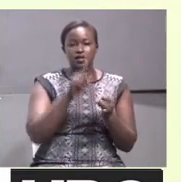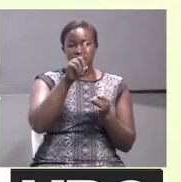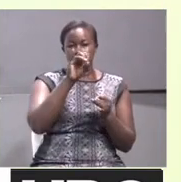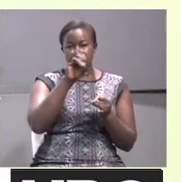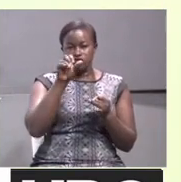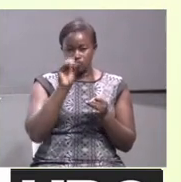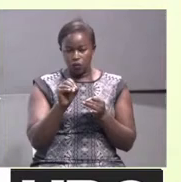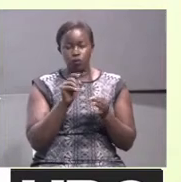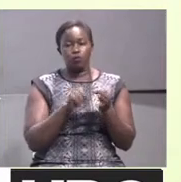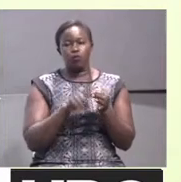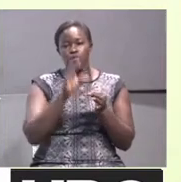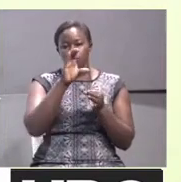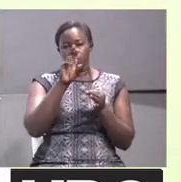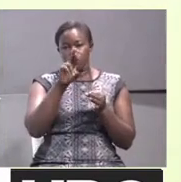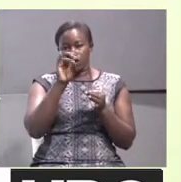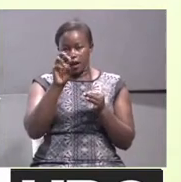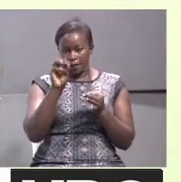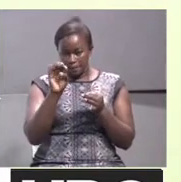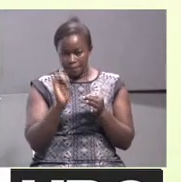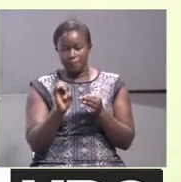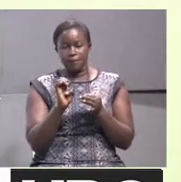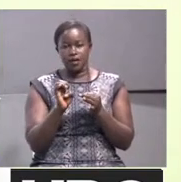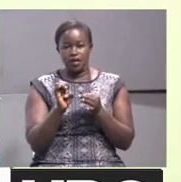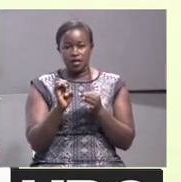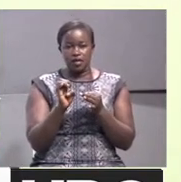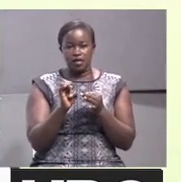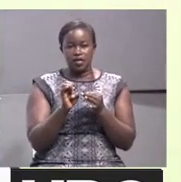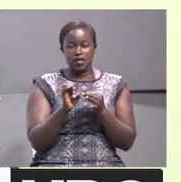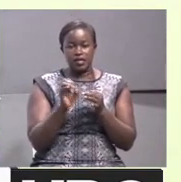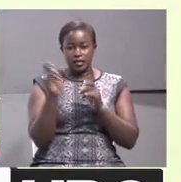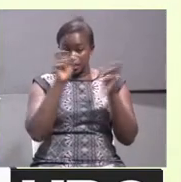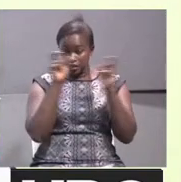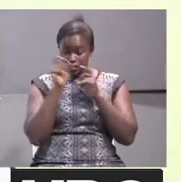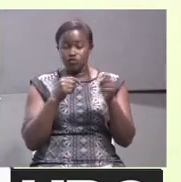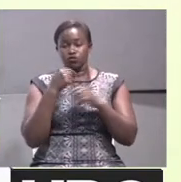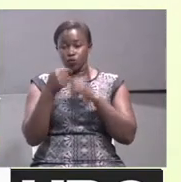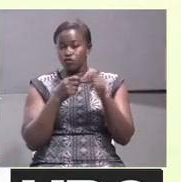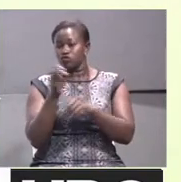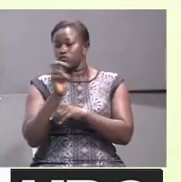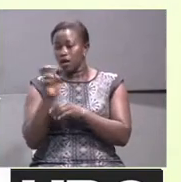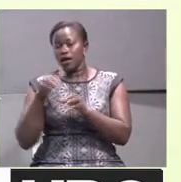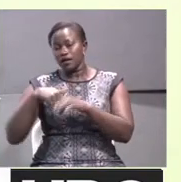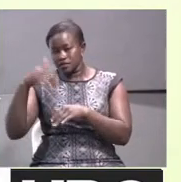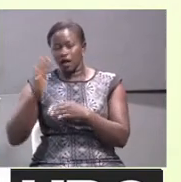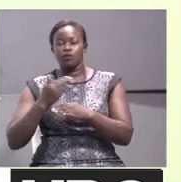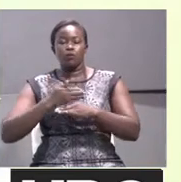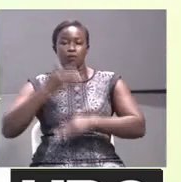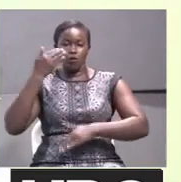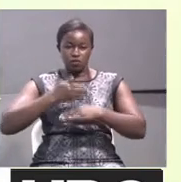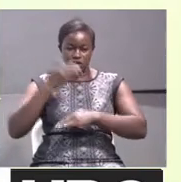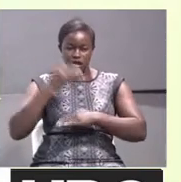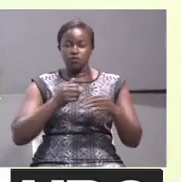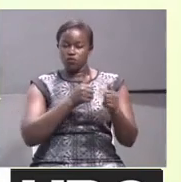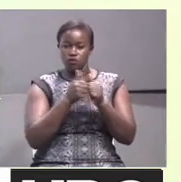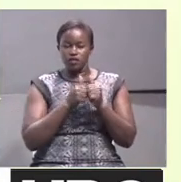intelligence, are actively monitoring our external borderline with DRC,